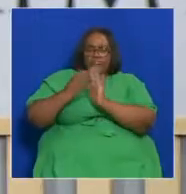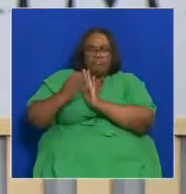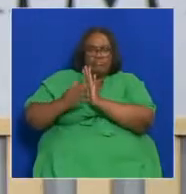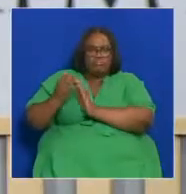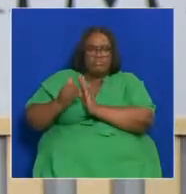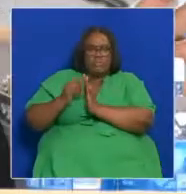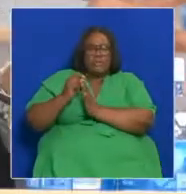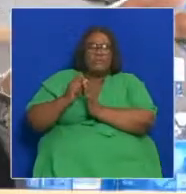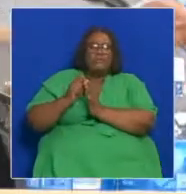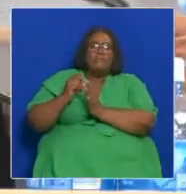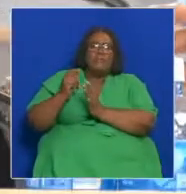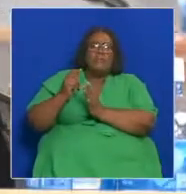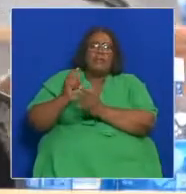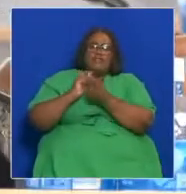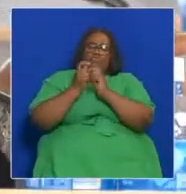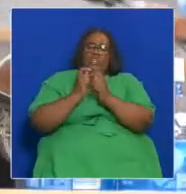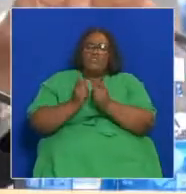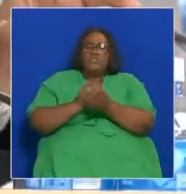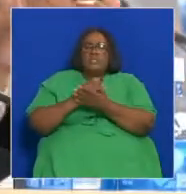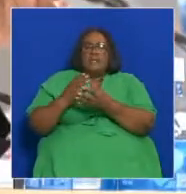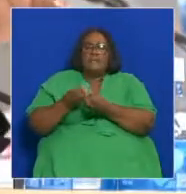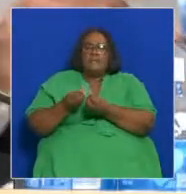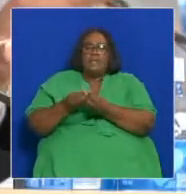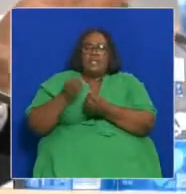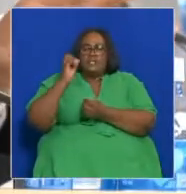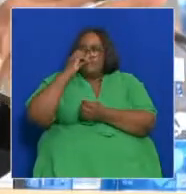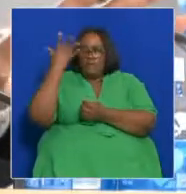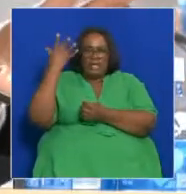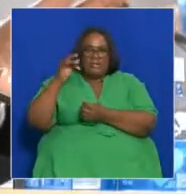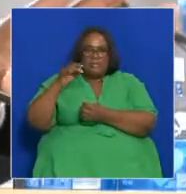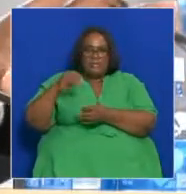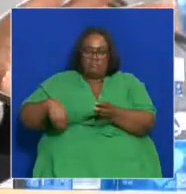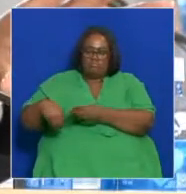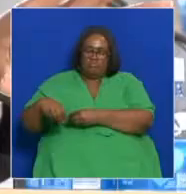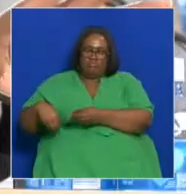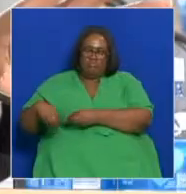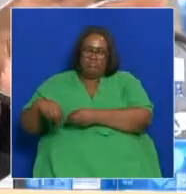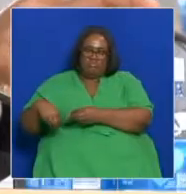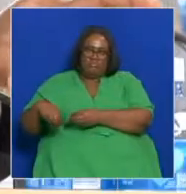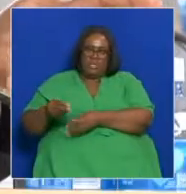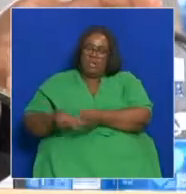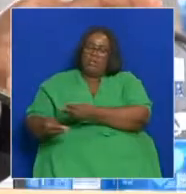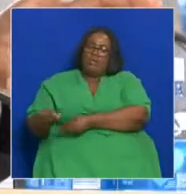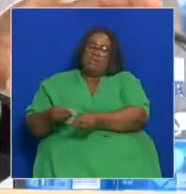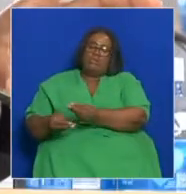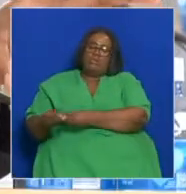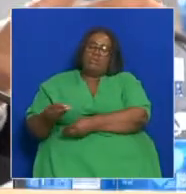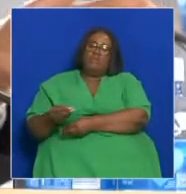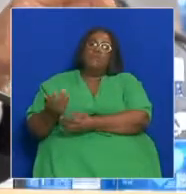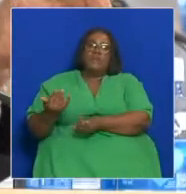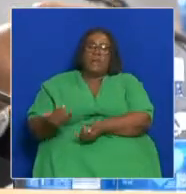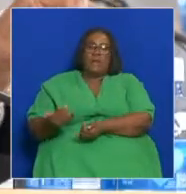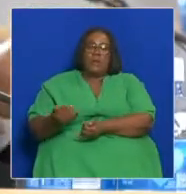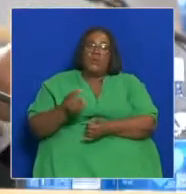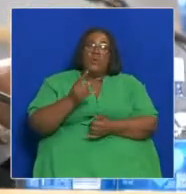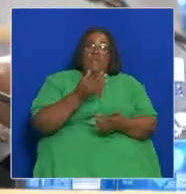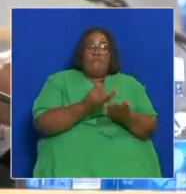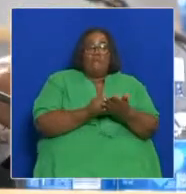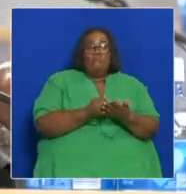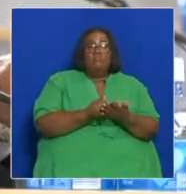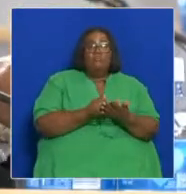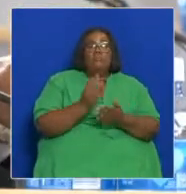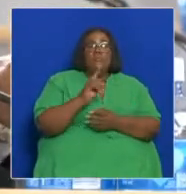things. Forget gratification for now. On the facts that I'm putting to you, would you still have said this